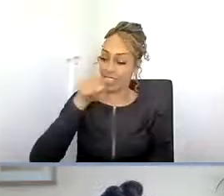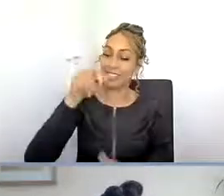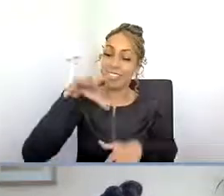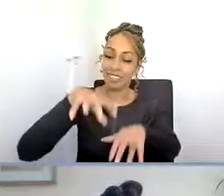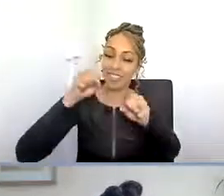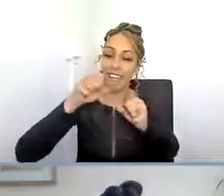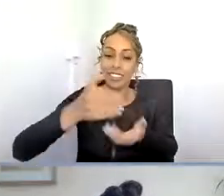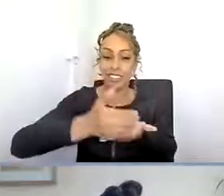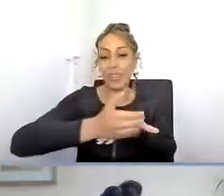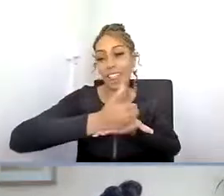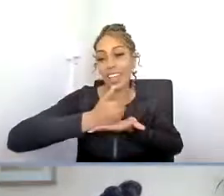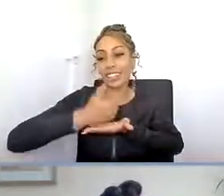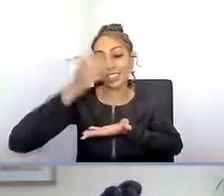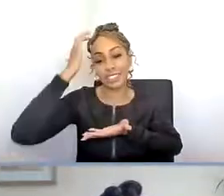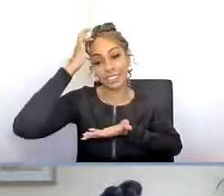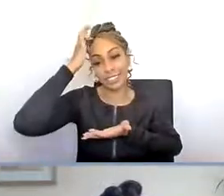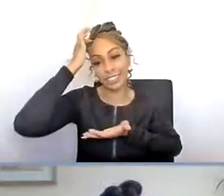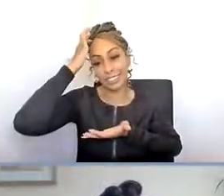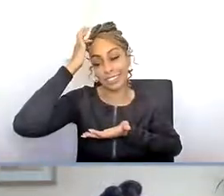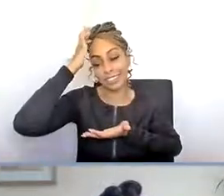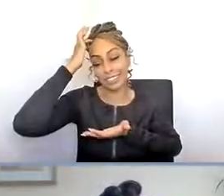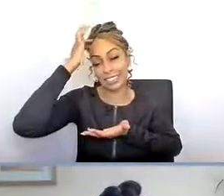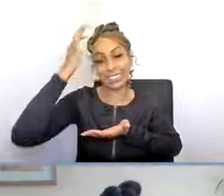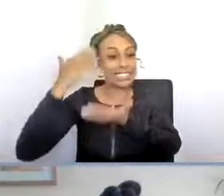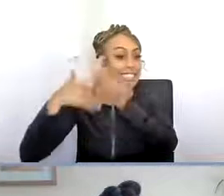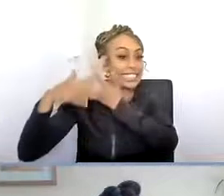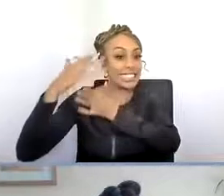I suppose the genesis of the collection